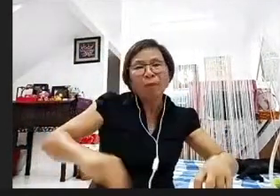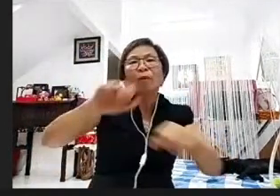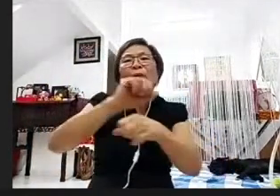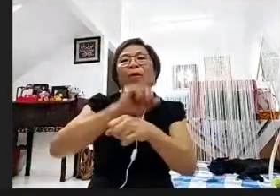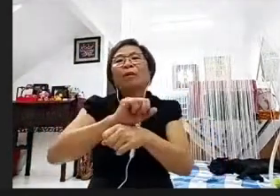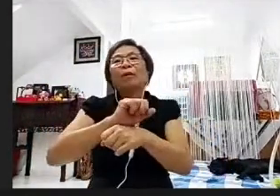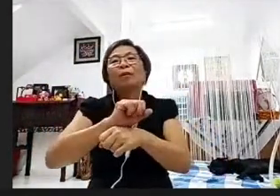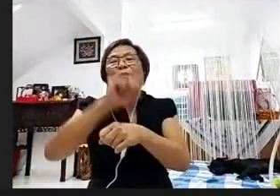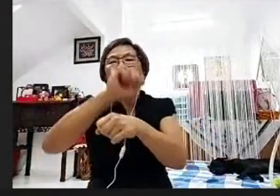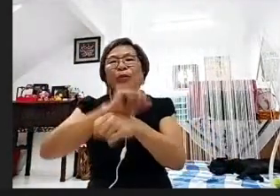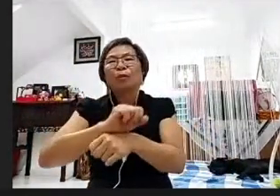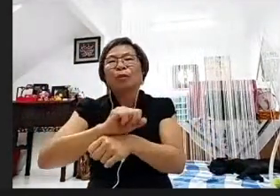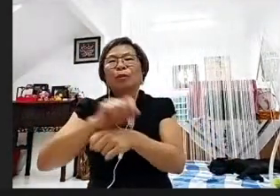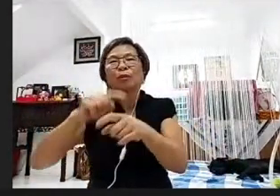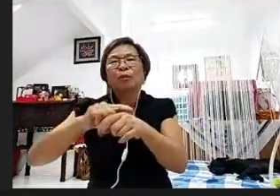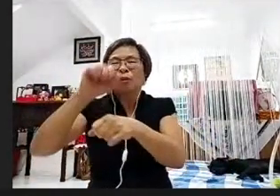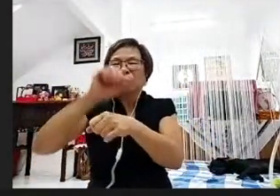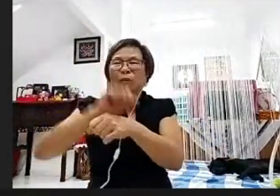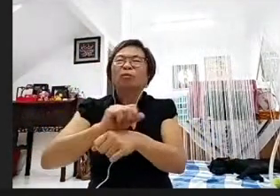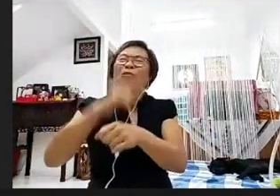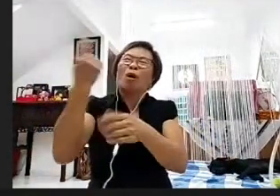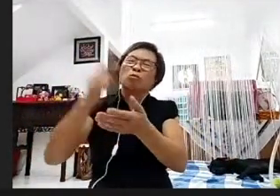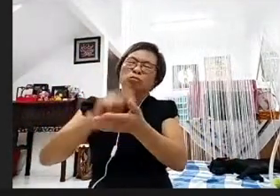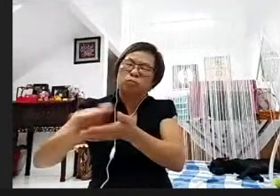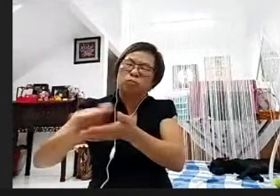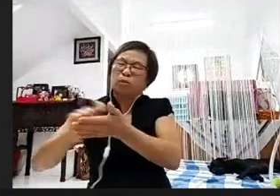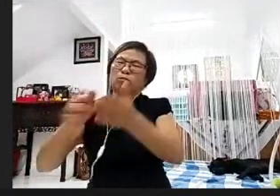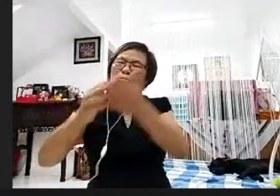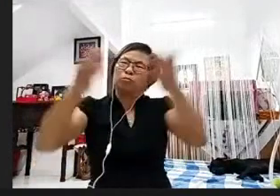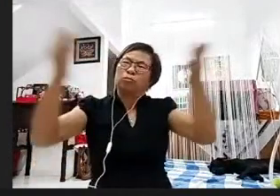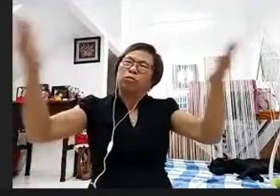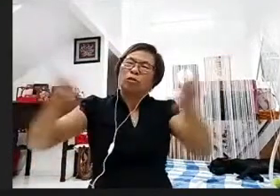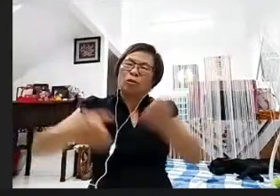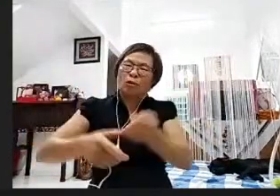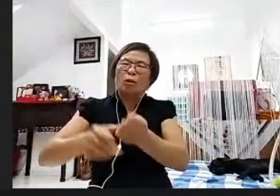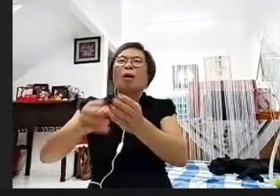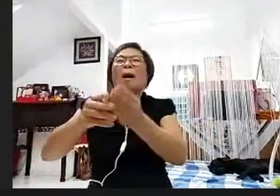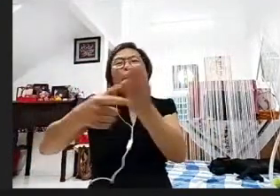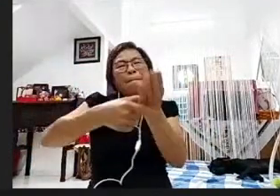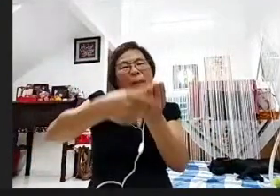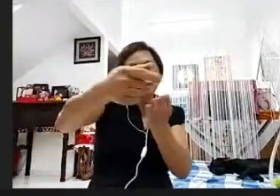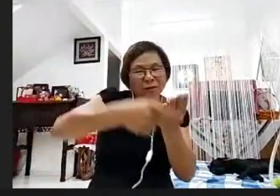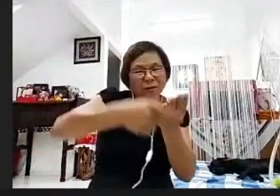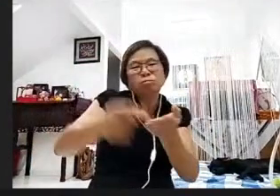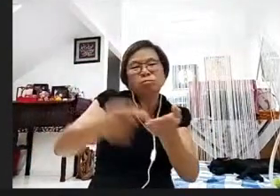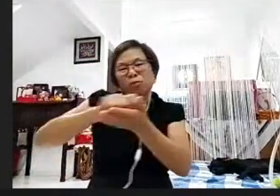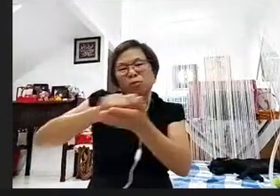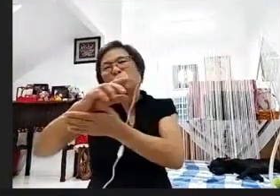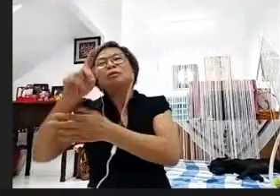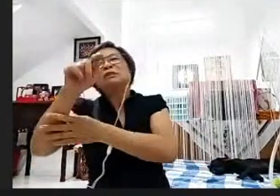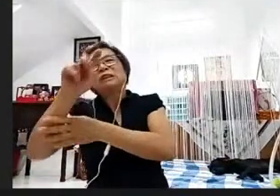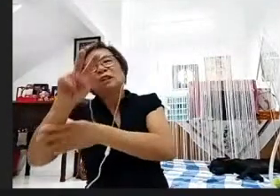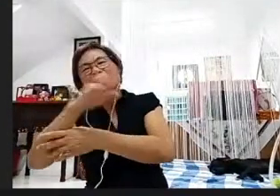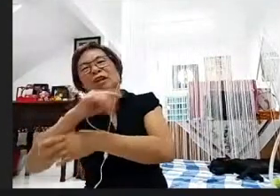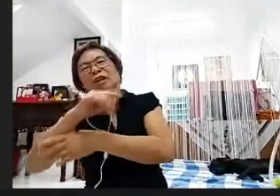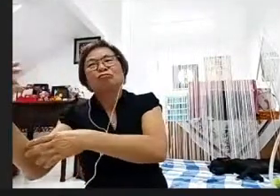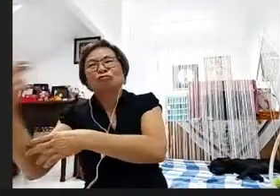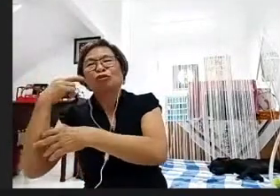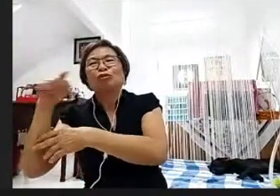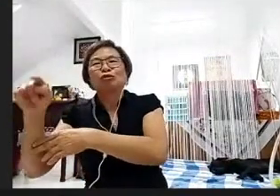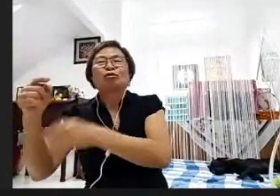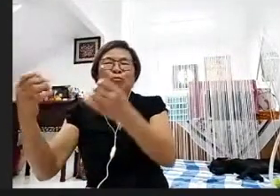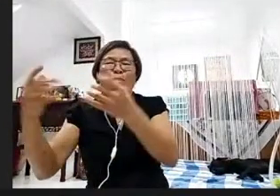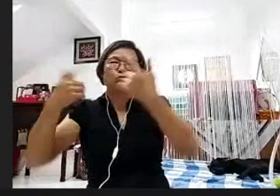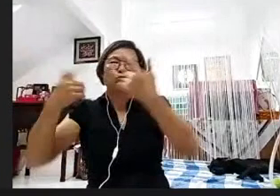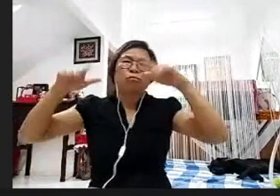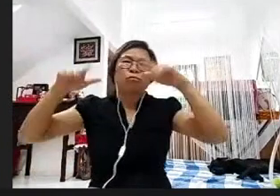by various local newspapers, magazines, TV, and radio. So I hand over